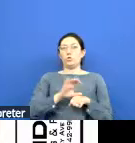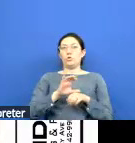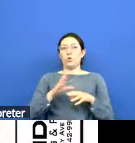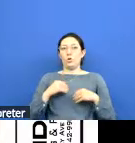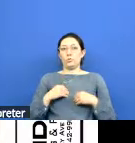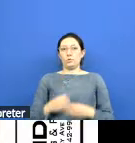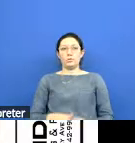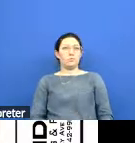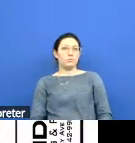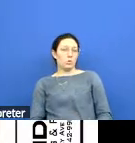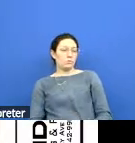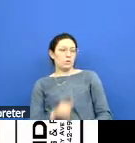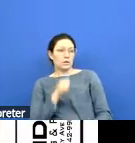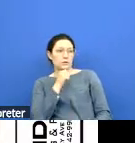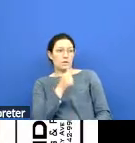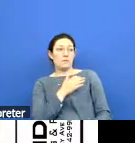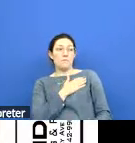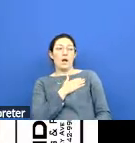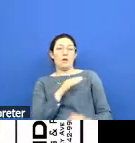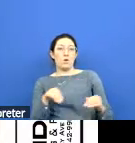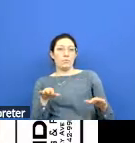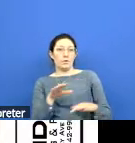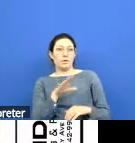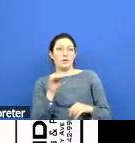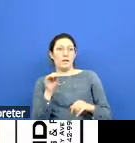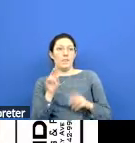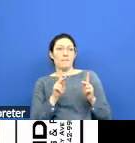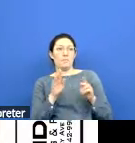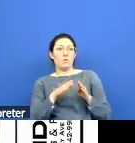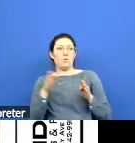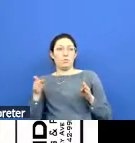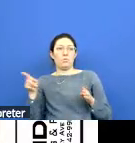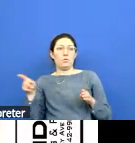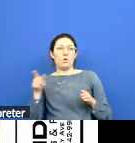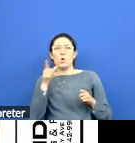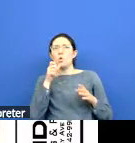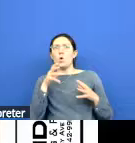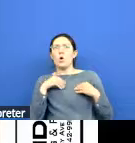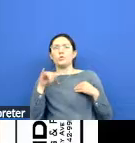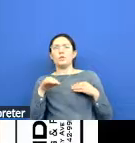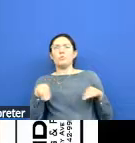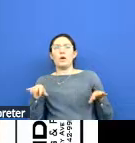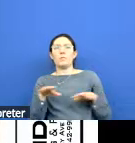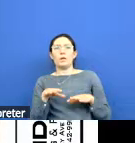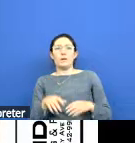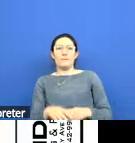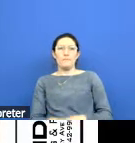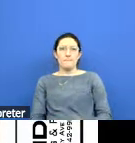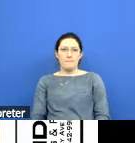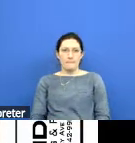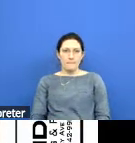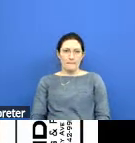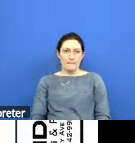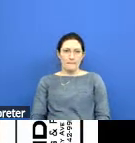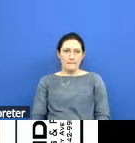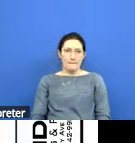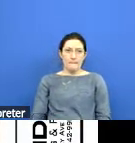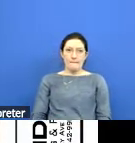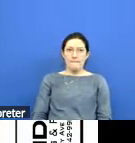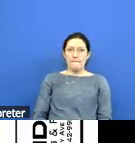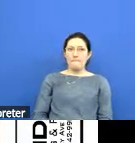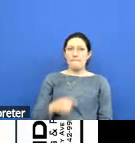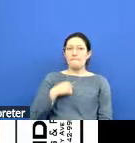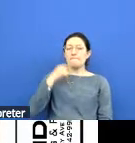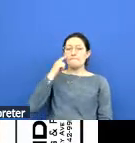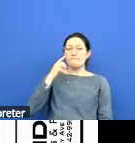not. It's Yeah. my property and the folks. Who owns it? Who owns that property? If I may interject, I think